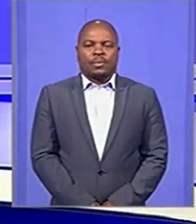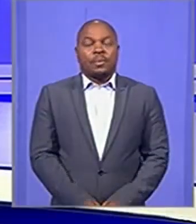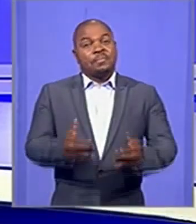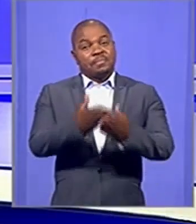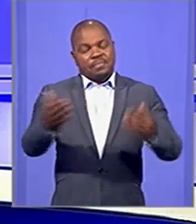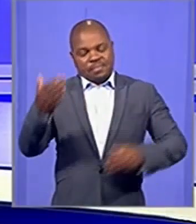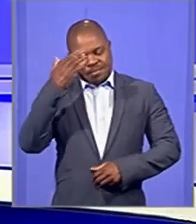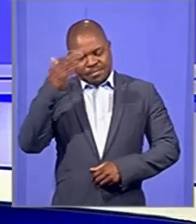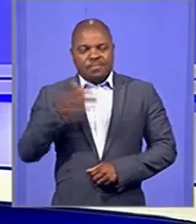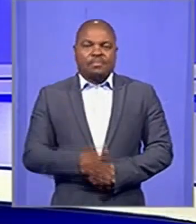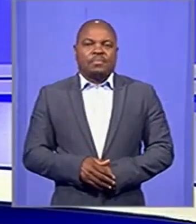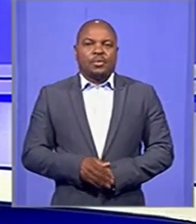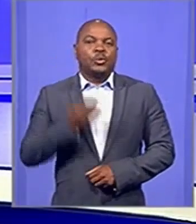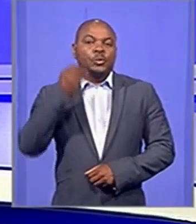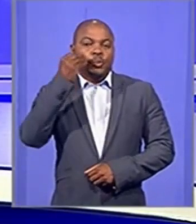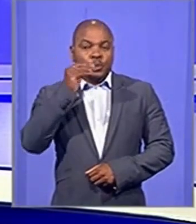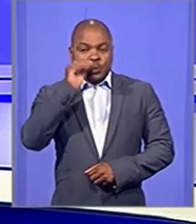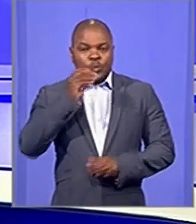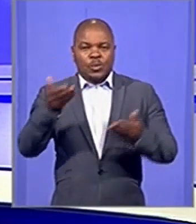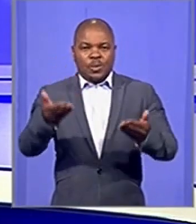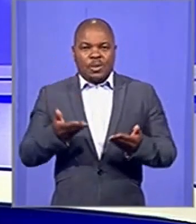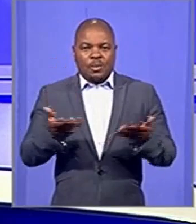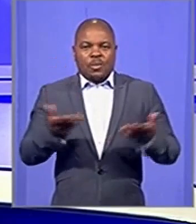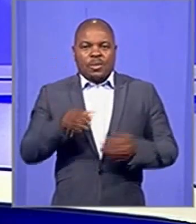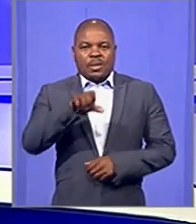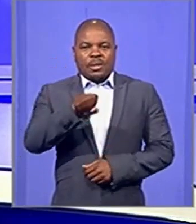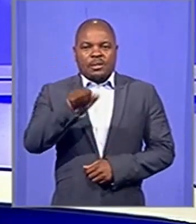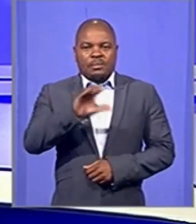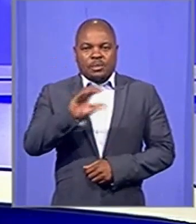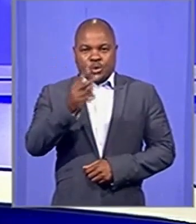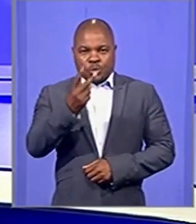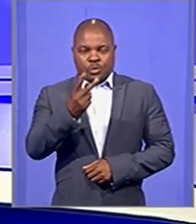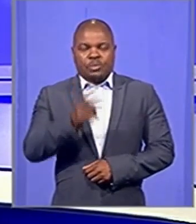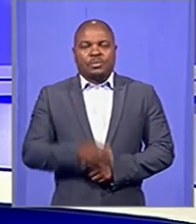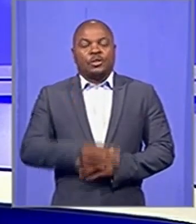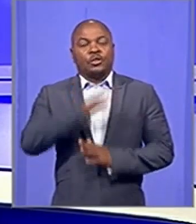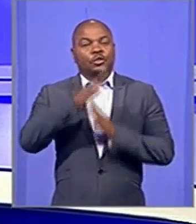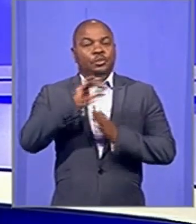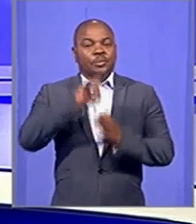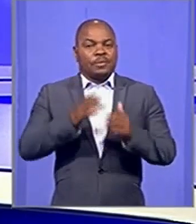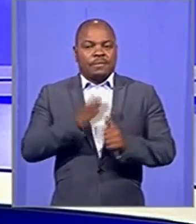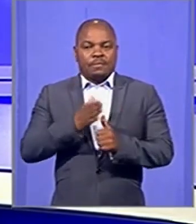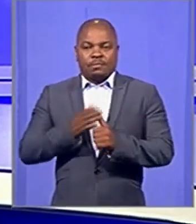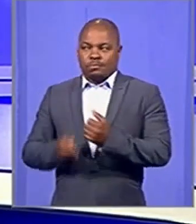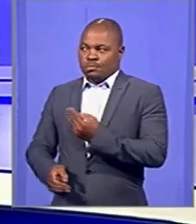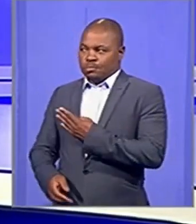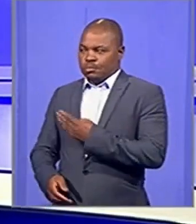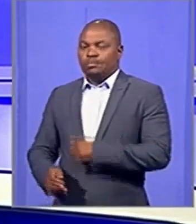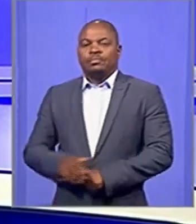dumelang bahaeso la moetlo kgasong ena ya ditaba tsa Sesotho ho SABC 2 empa ha re qale ka dihlooho tsa tsona.